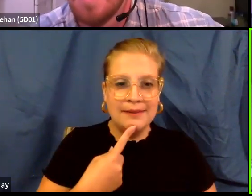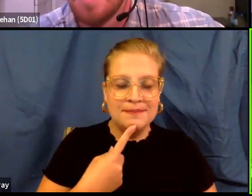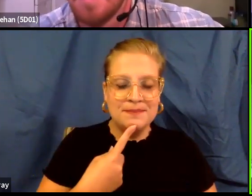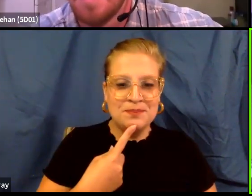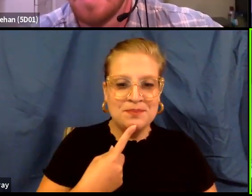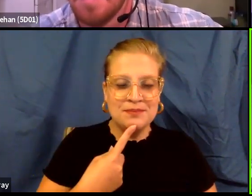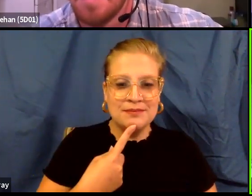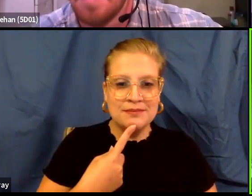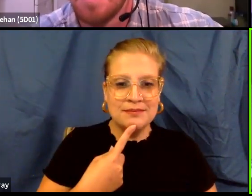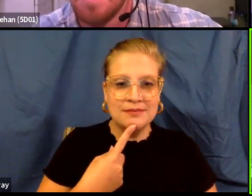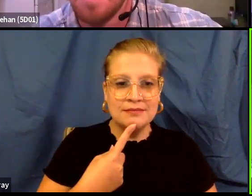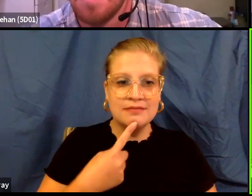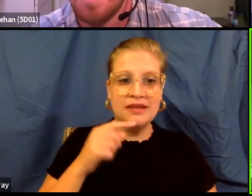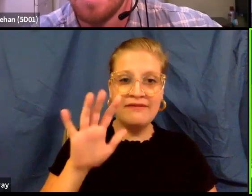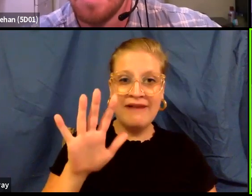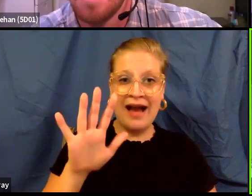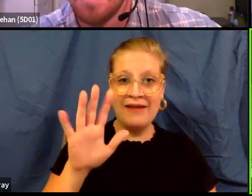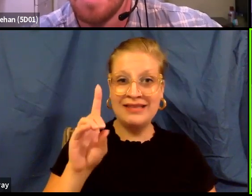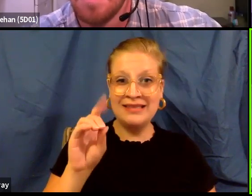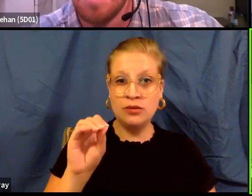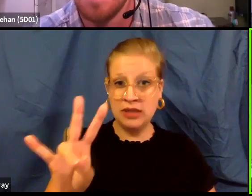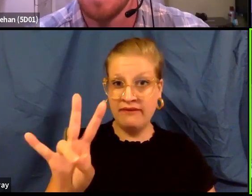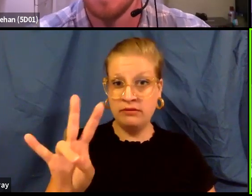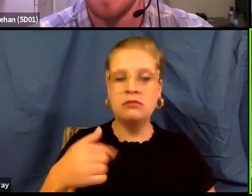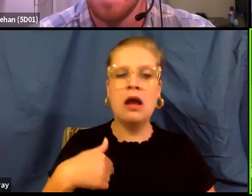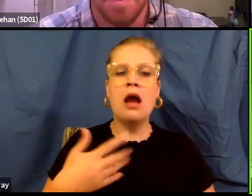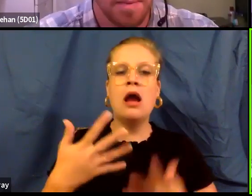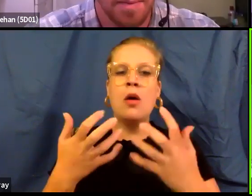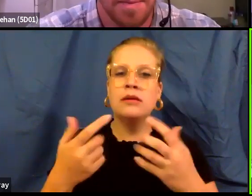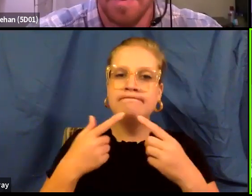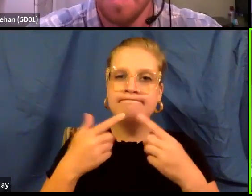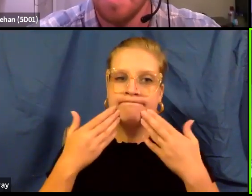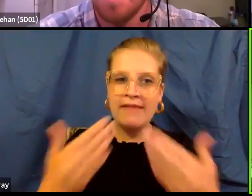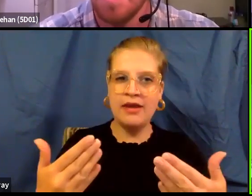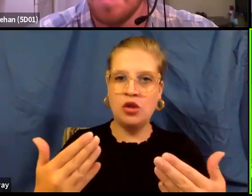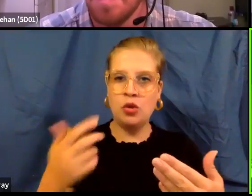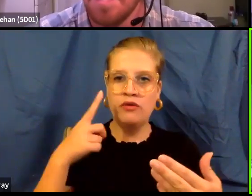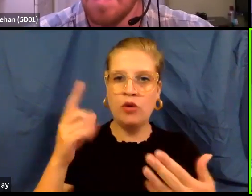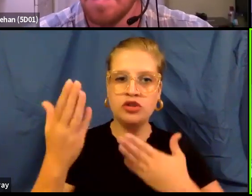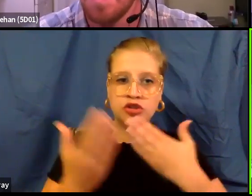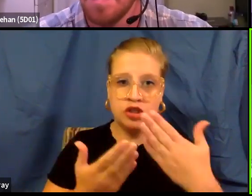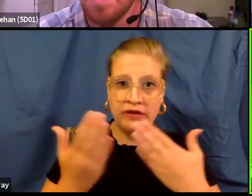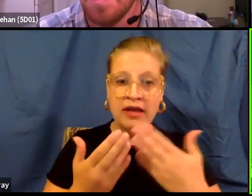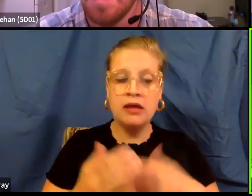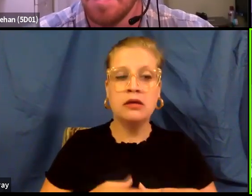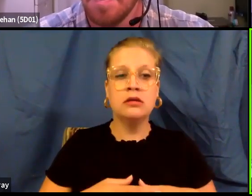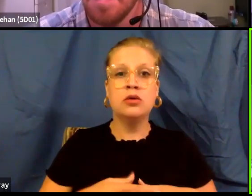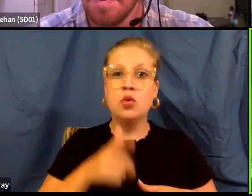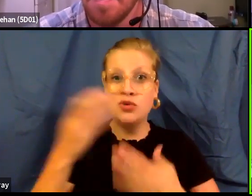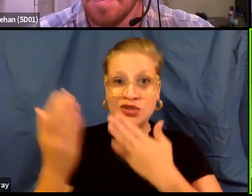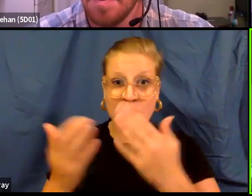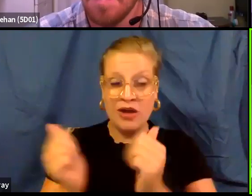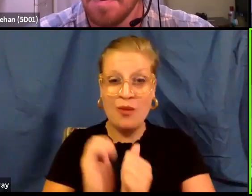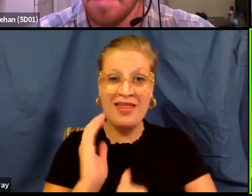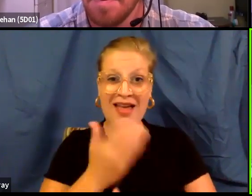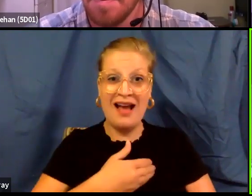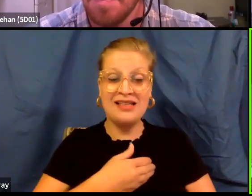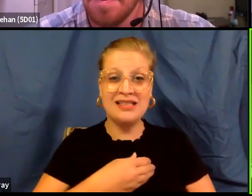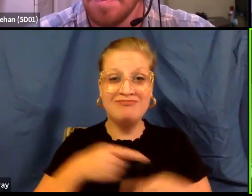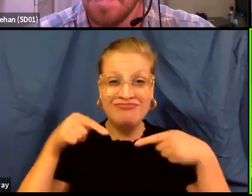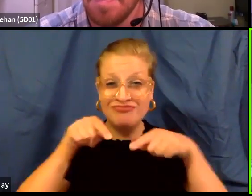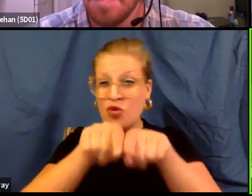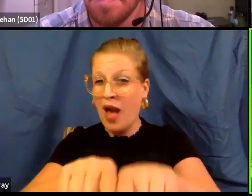as 5D07, I just thank you for serving. Everyone who has served with us throughout this pandemic. I